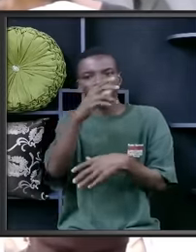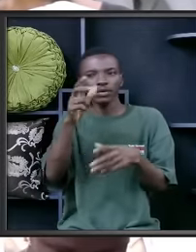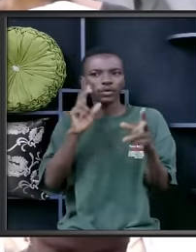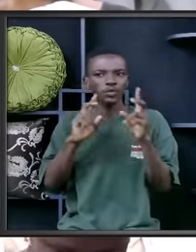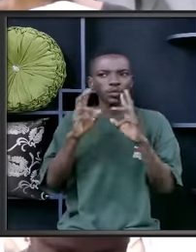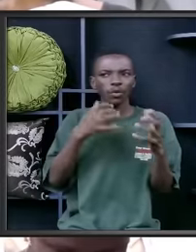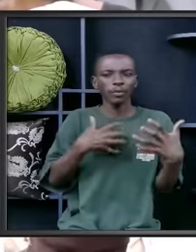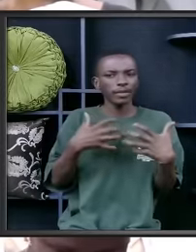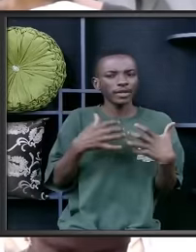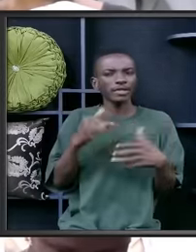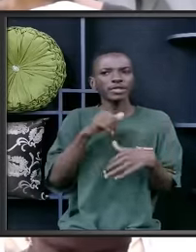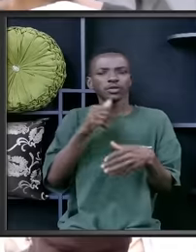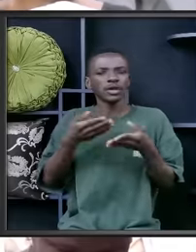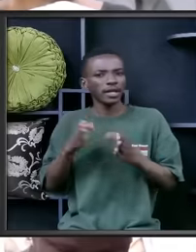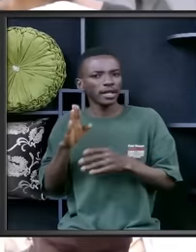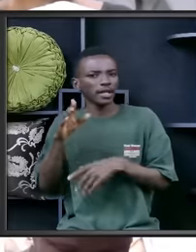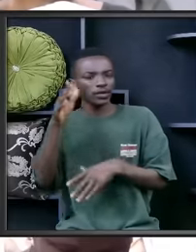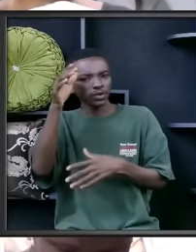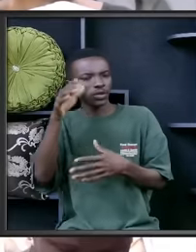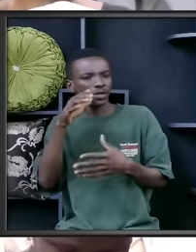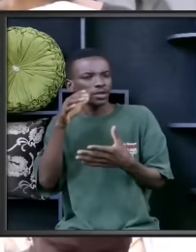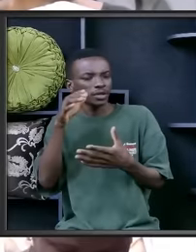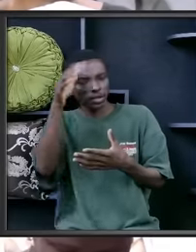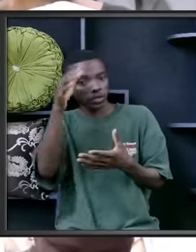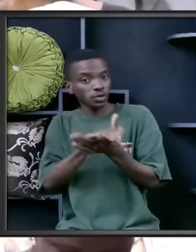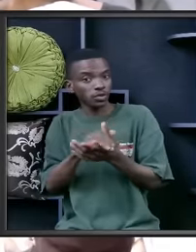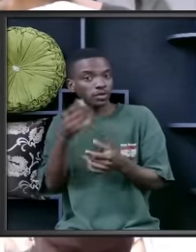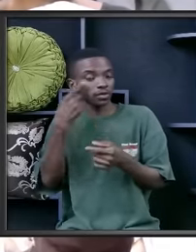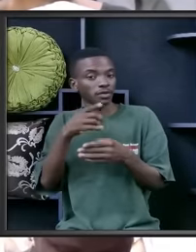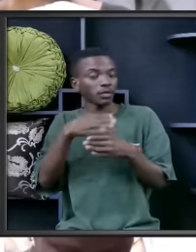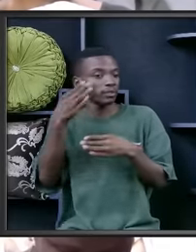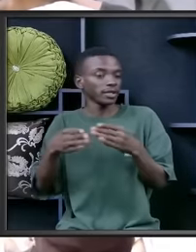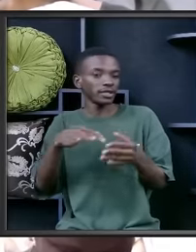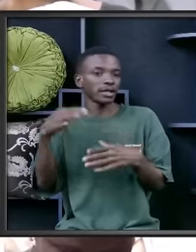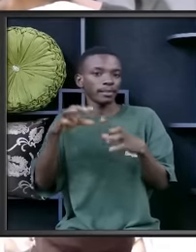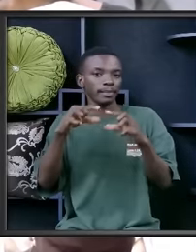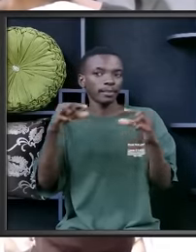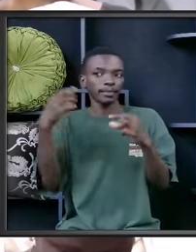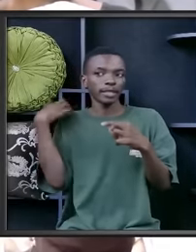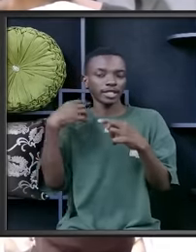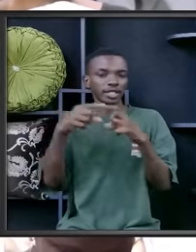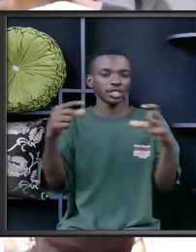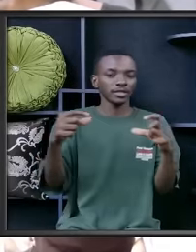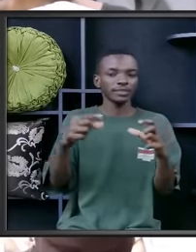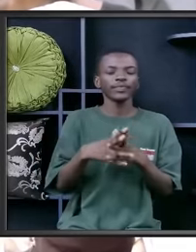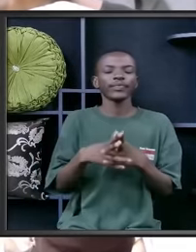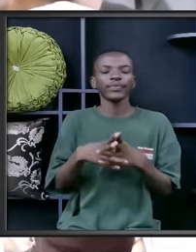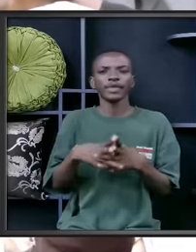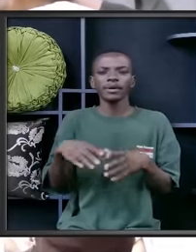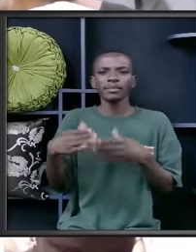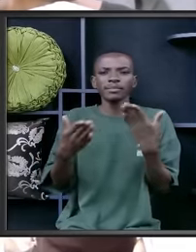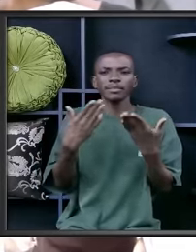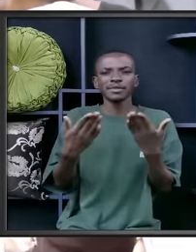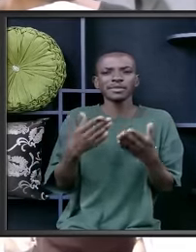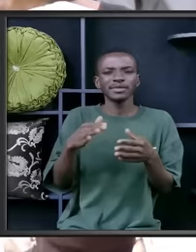for education, he can't allow my husband, may stop me from completing my master's degree. Because the man tell me, say, if he say, make